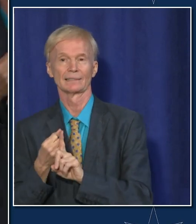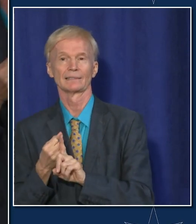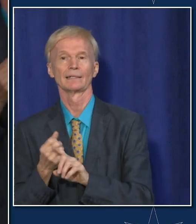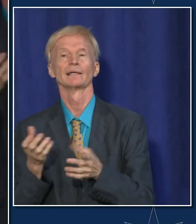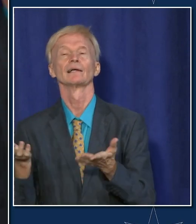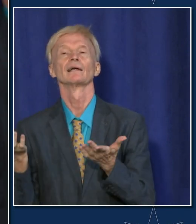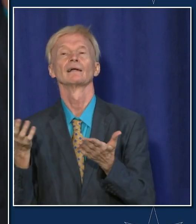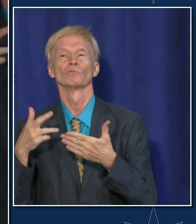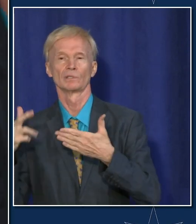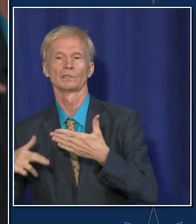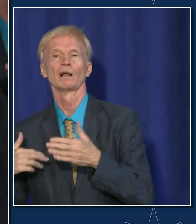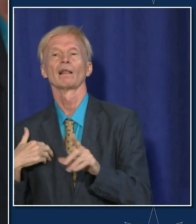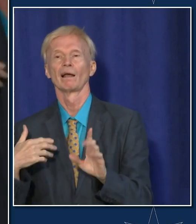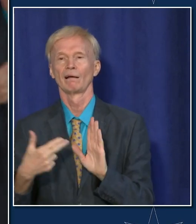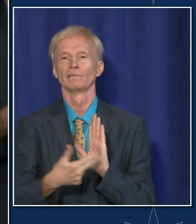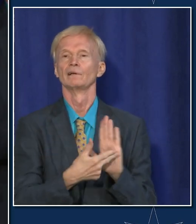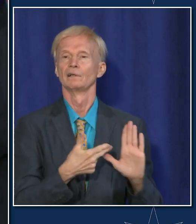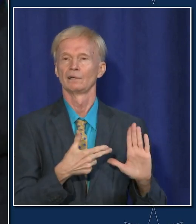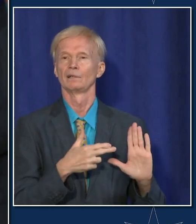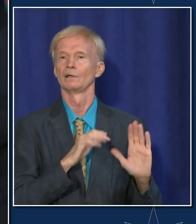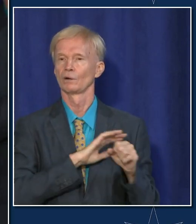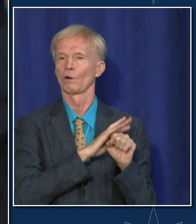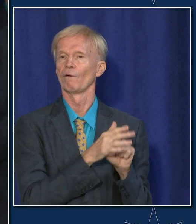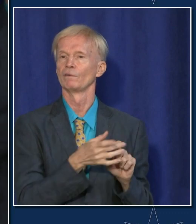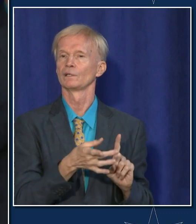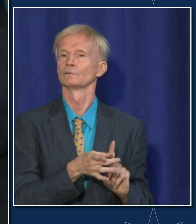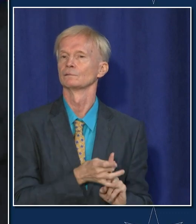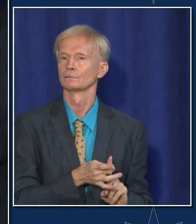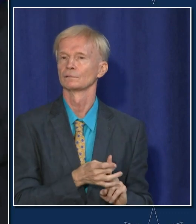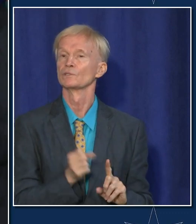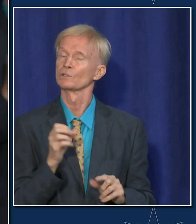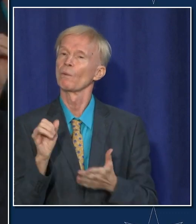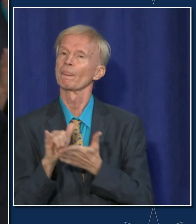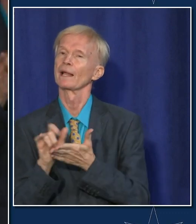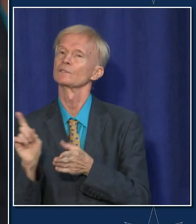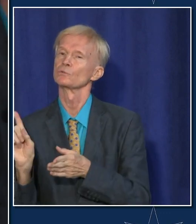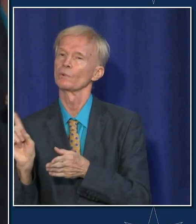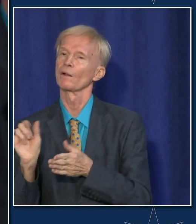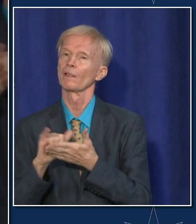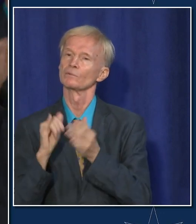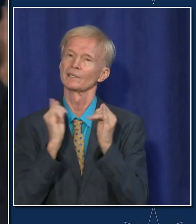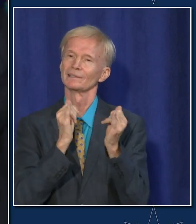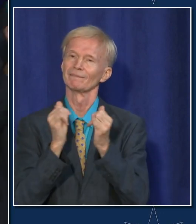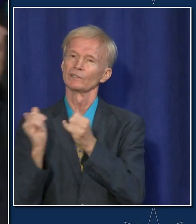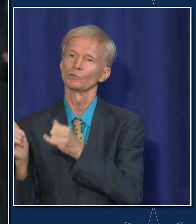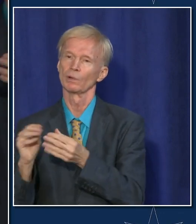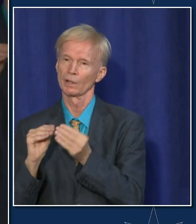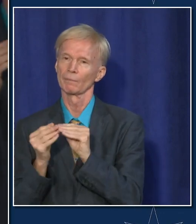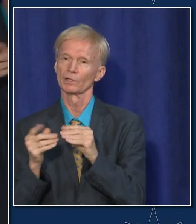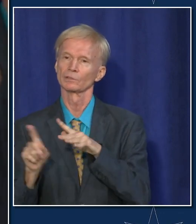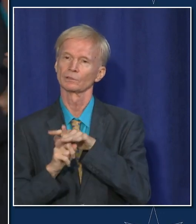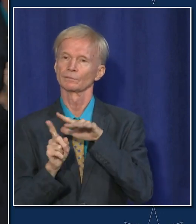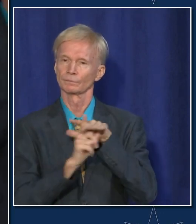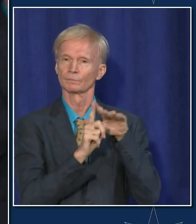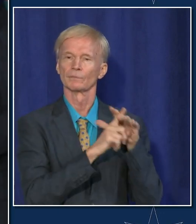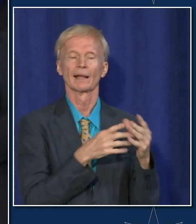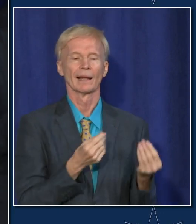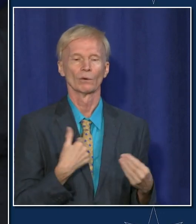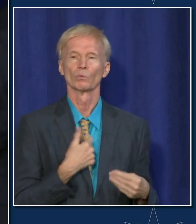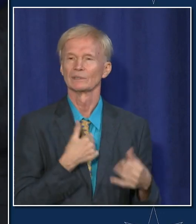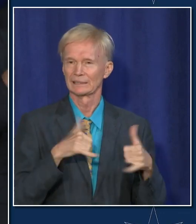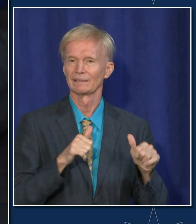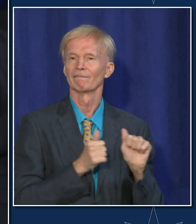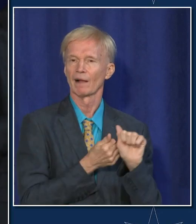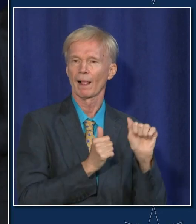were subsequently diagnosed with COVID. So that was where the estimate is, but those numbers are individual cases, and we're working to do the supplemental questionnaires